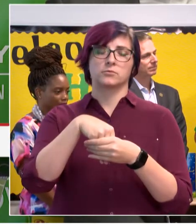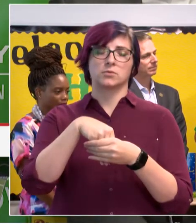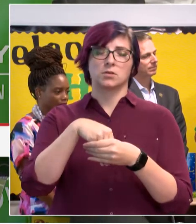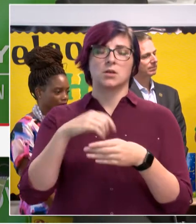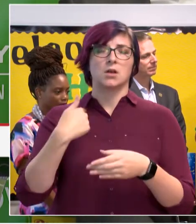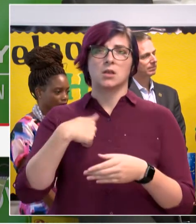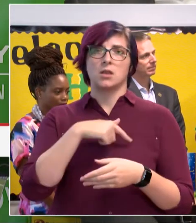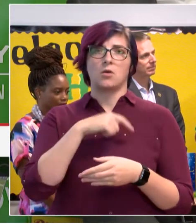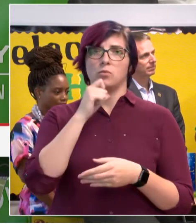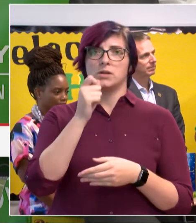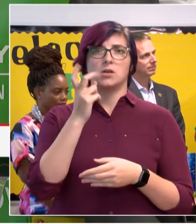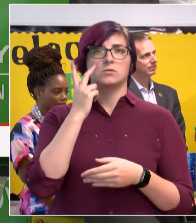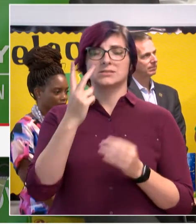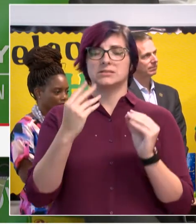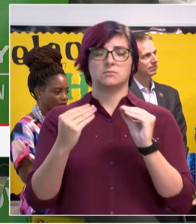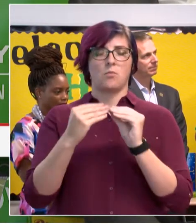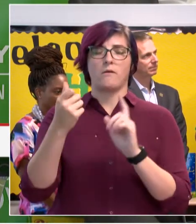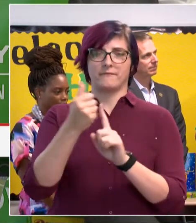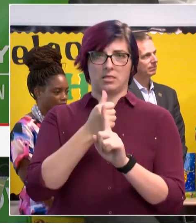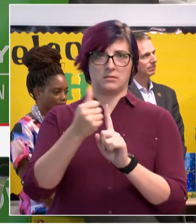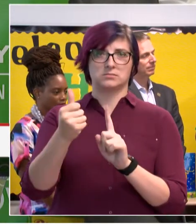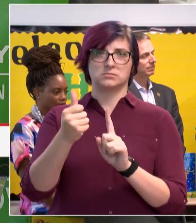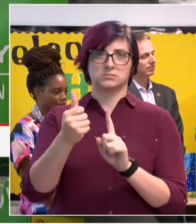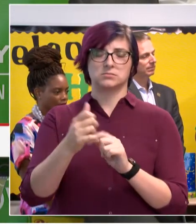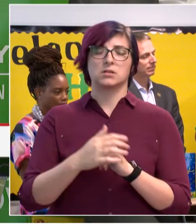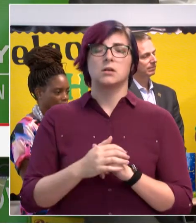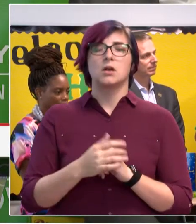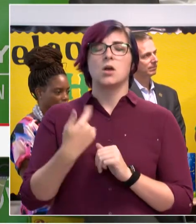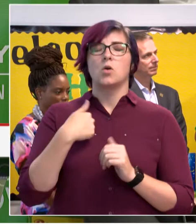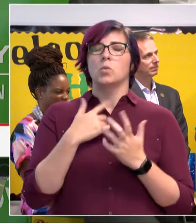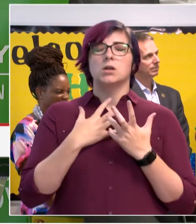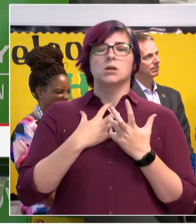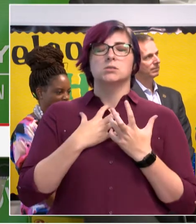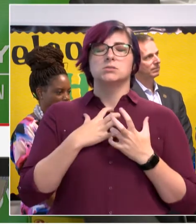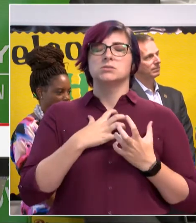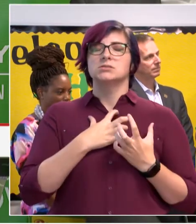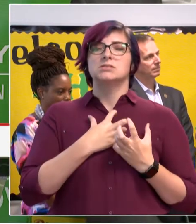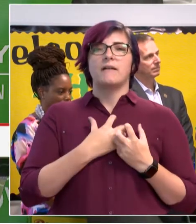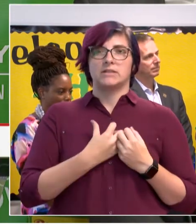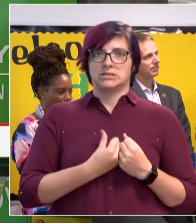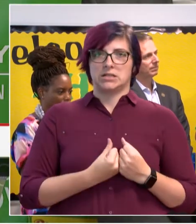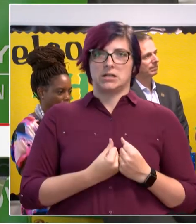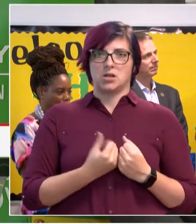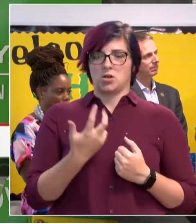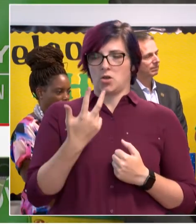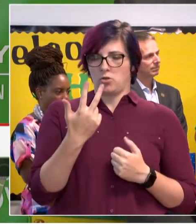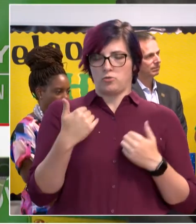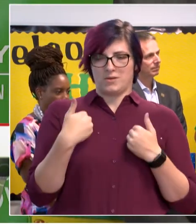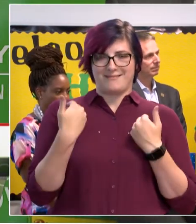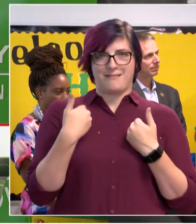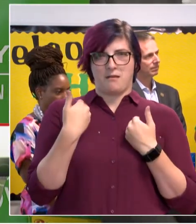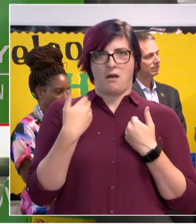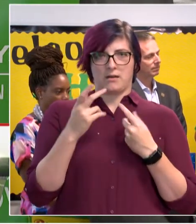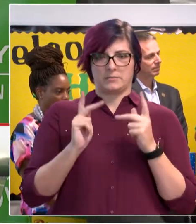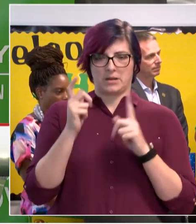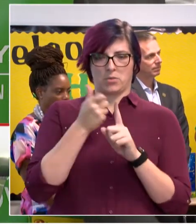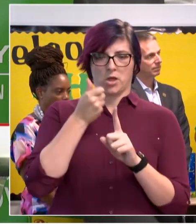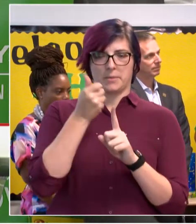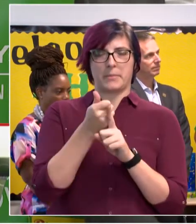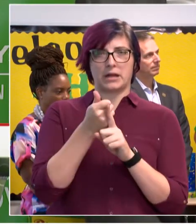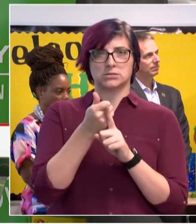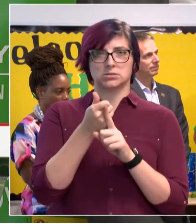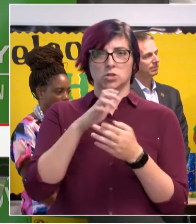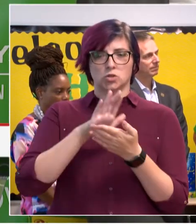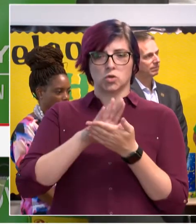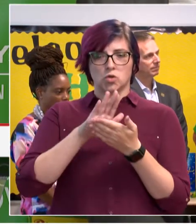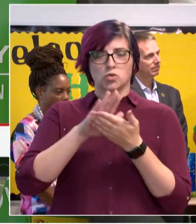don't see any further violence. So we're devastated by it, that 3 young people are impacted. School community